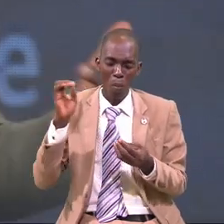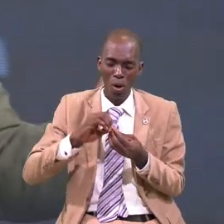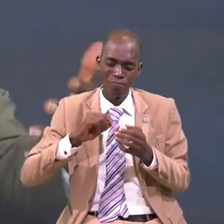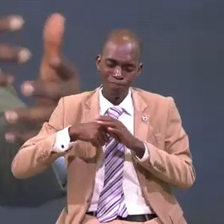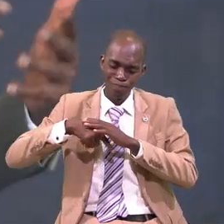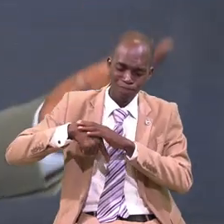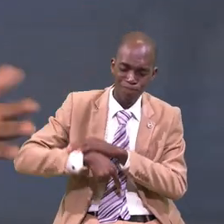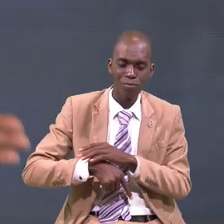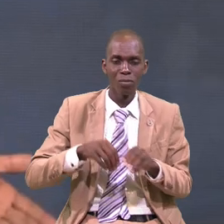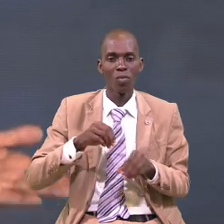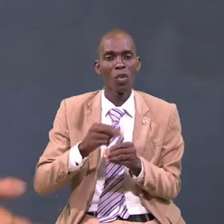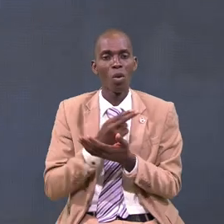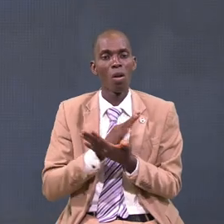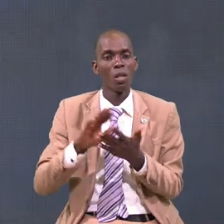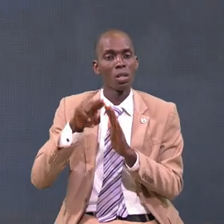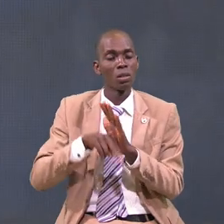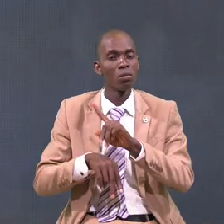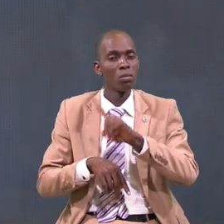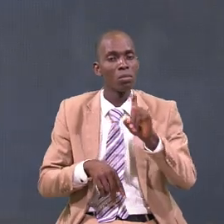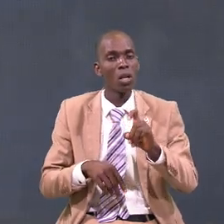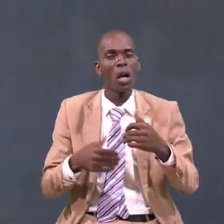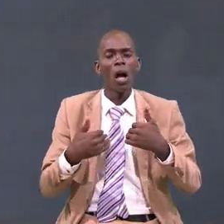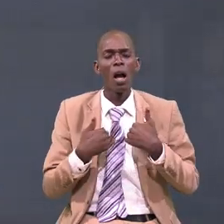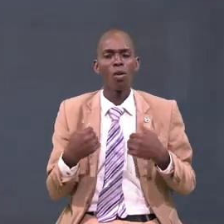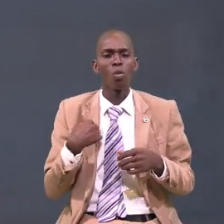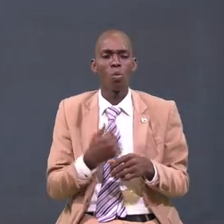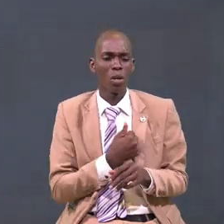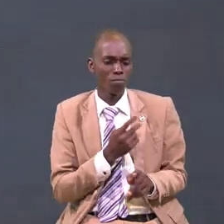Have we kept the families deeper?